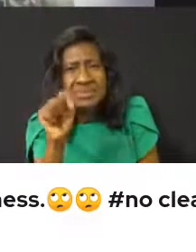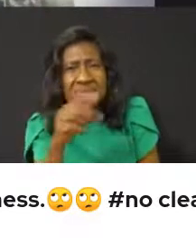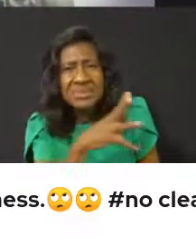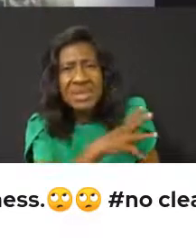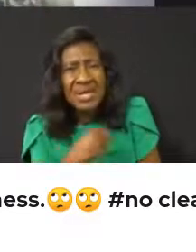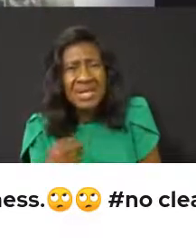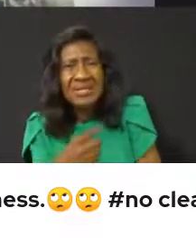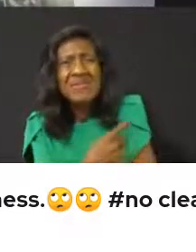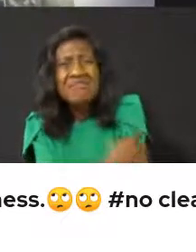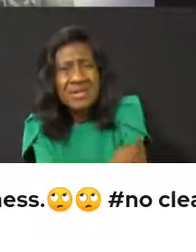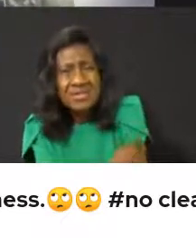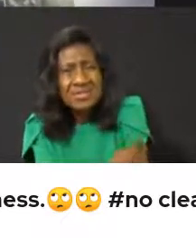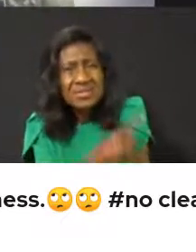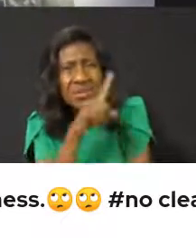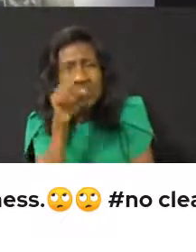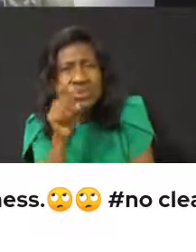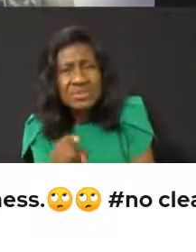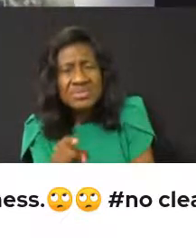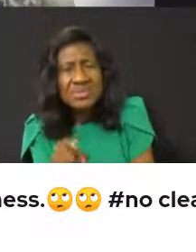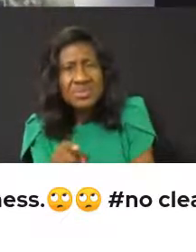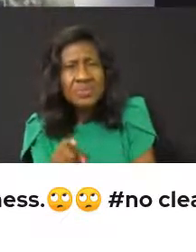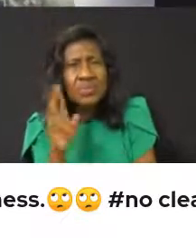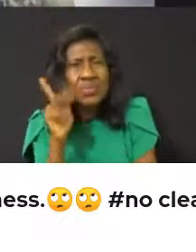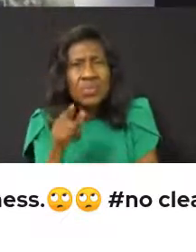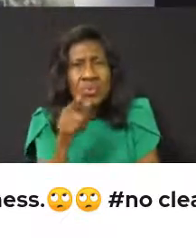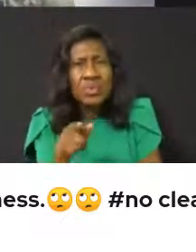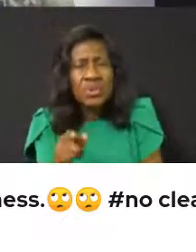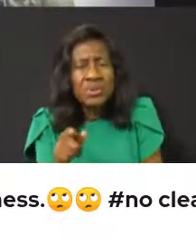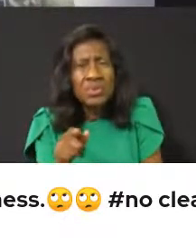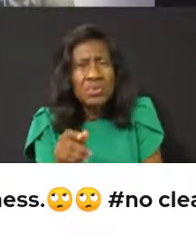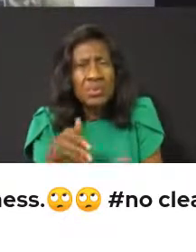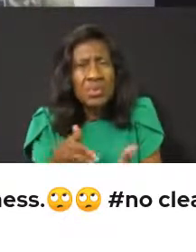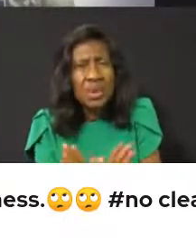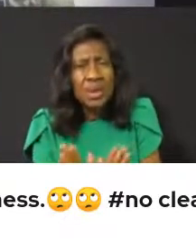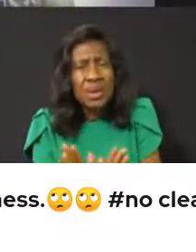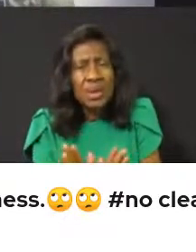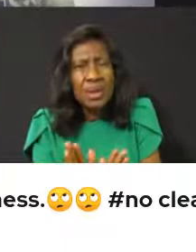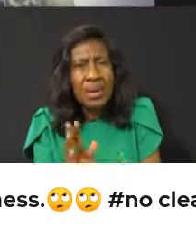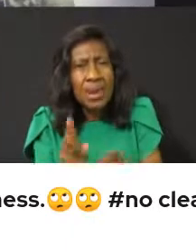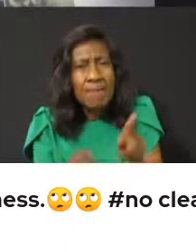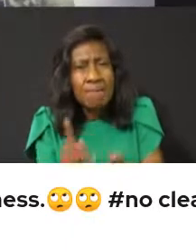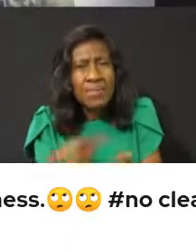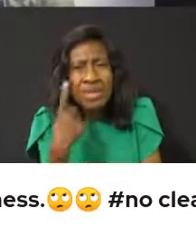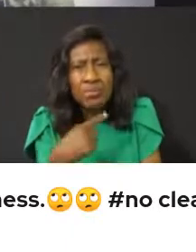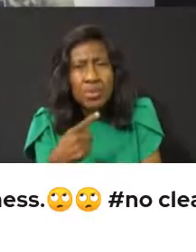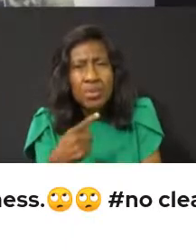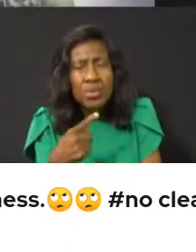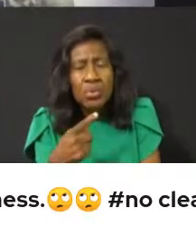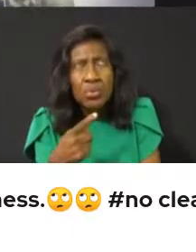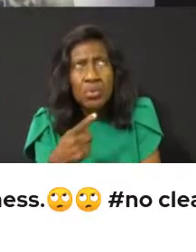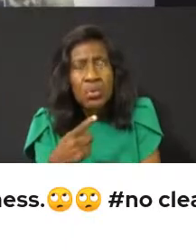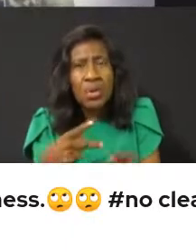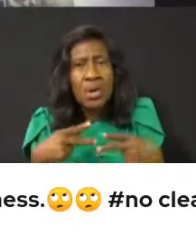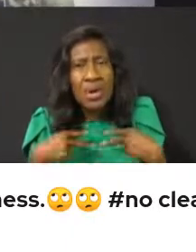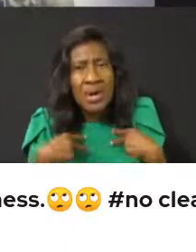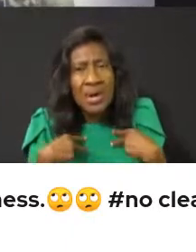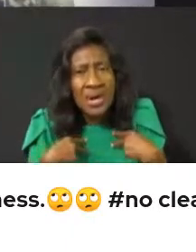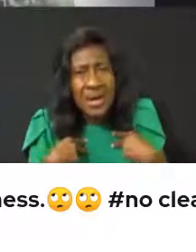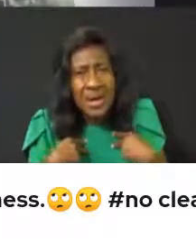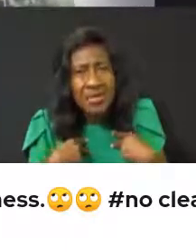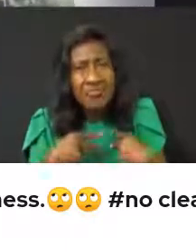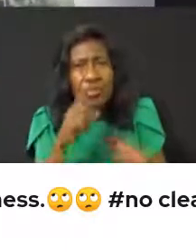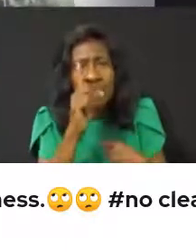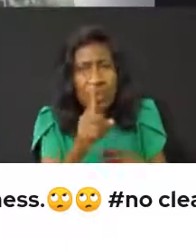you going to be allowing those with, say, mixed doses, given the situation in Canada where you have